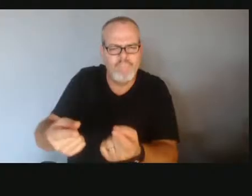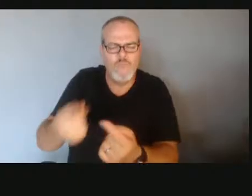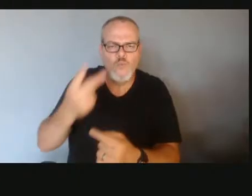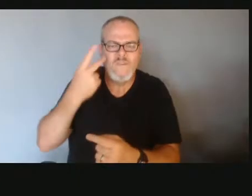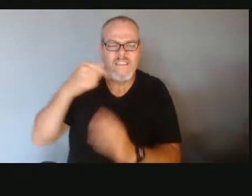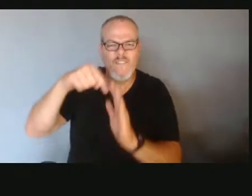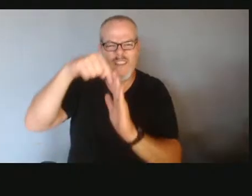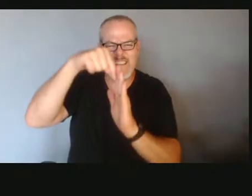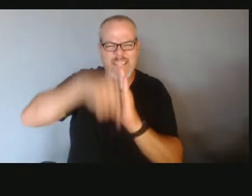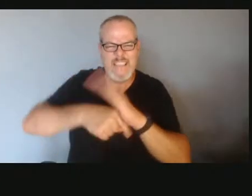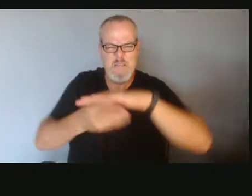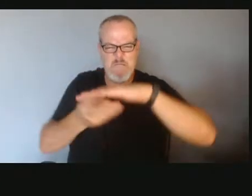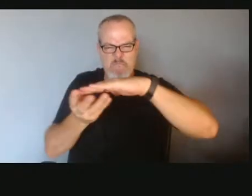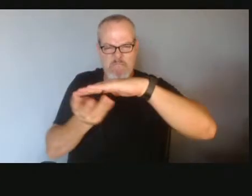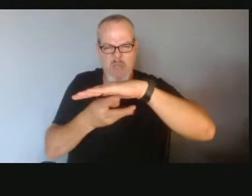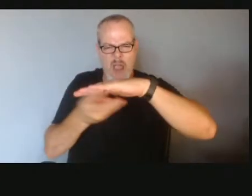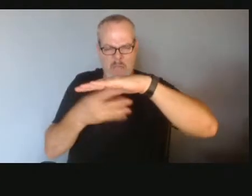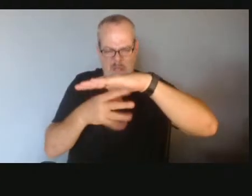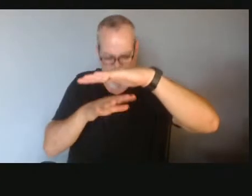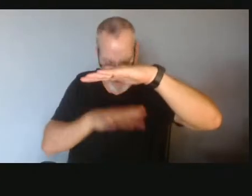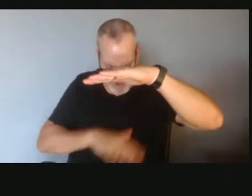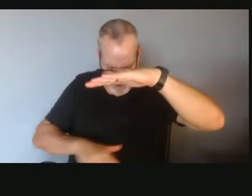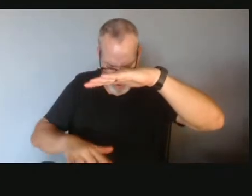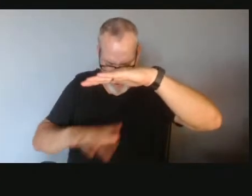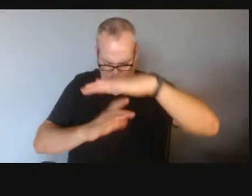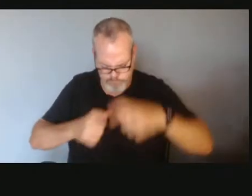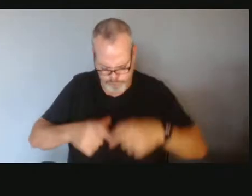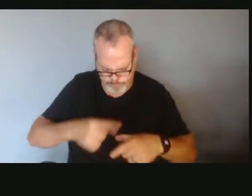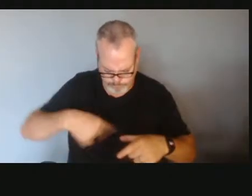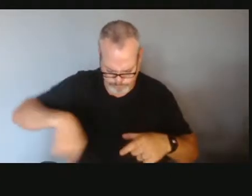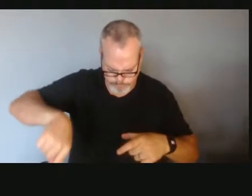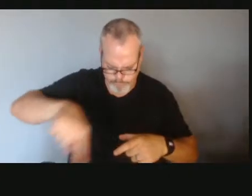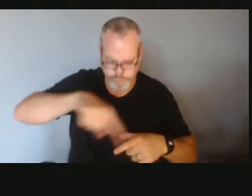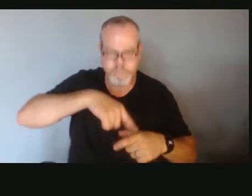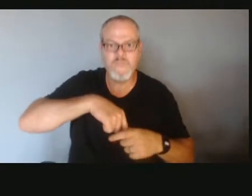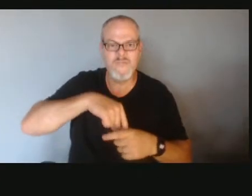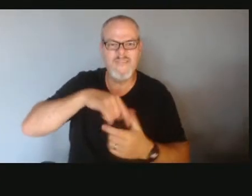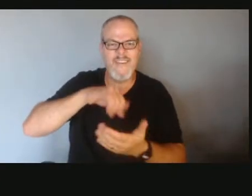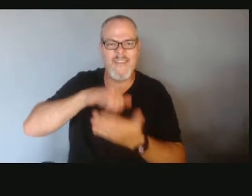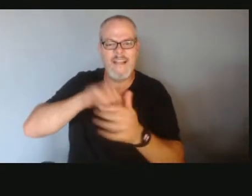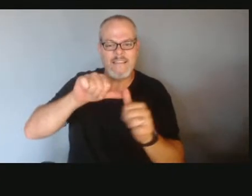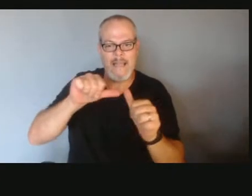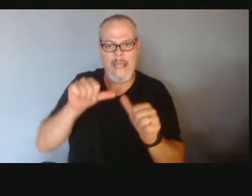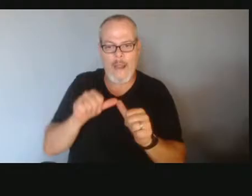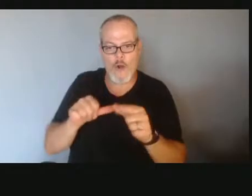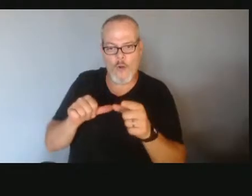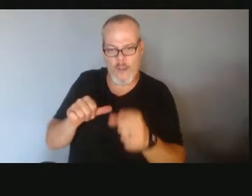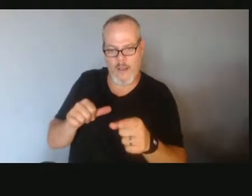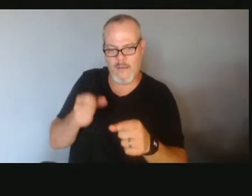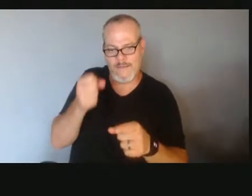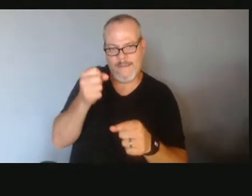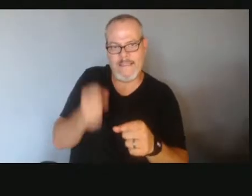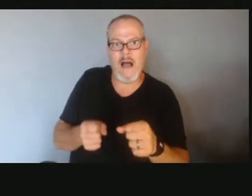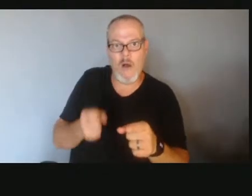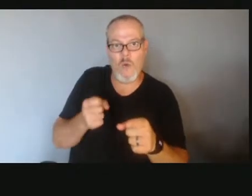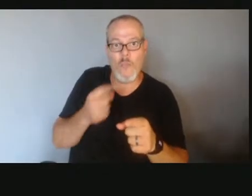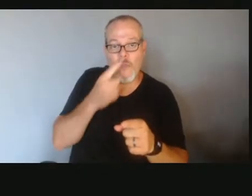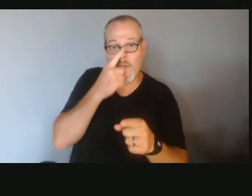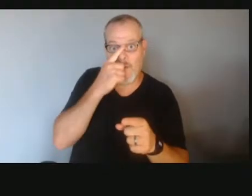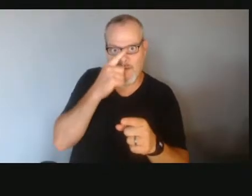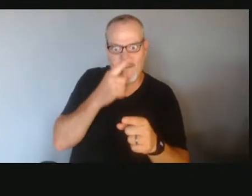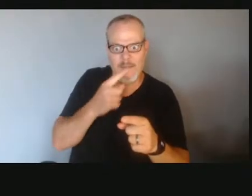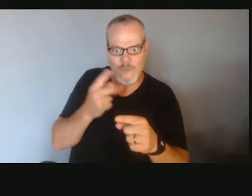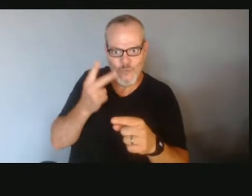deep magma reservoir that's in this Kīlauea area, more in here, that feeds more shallowly to